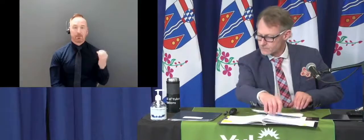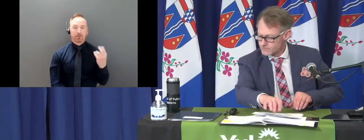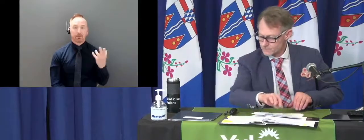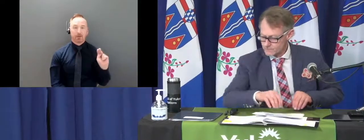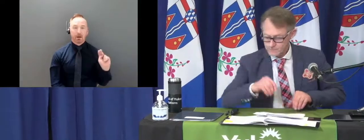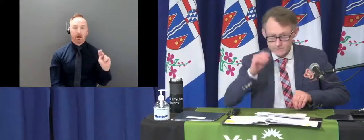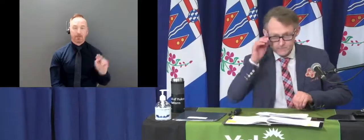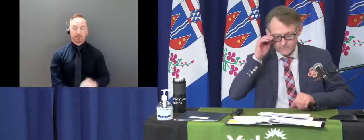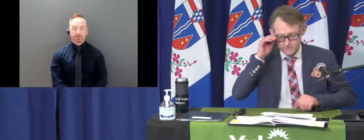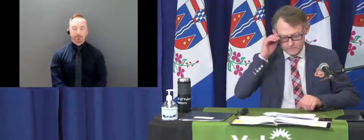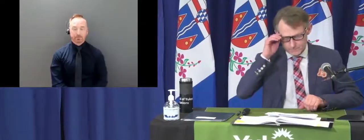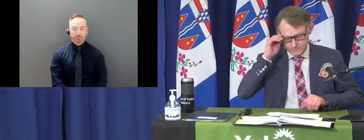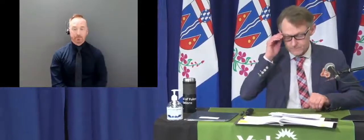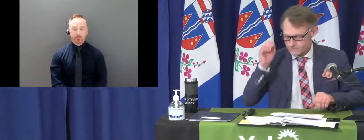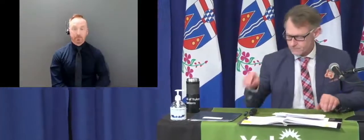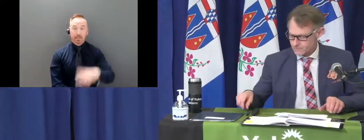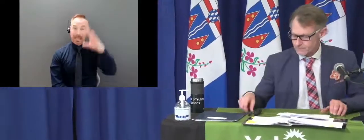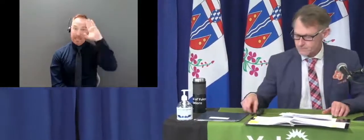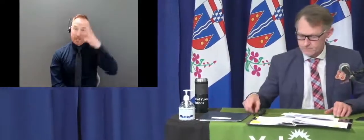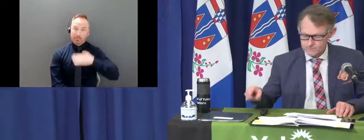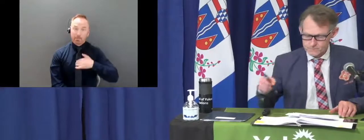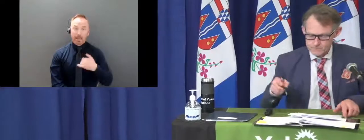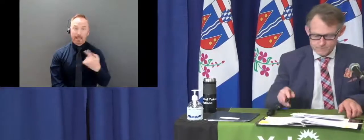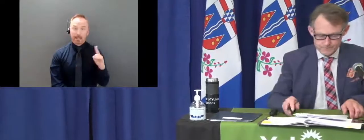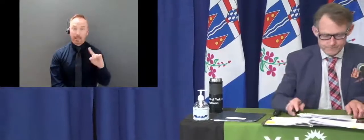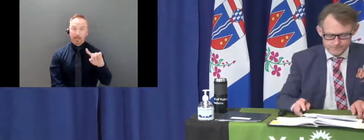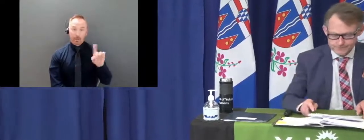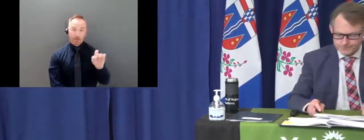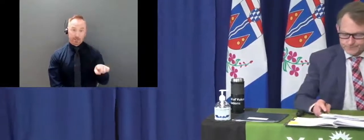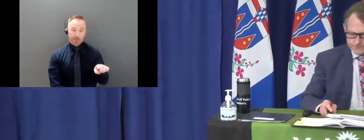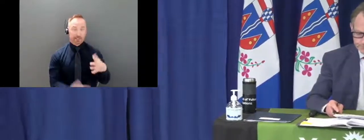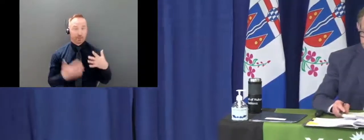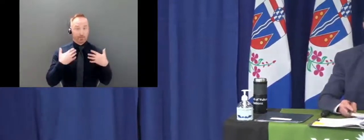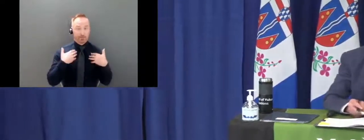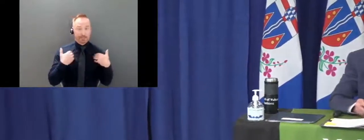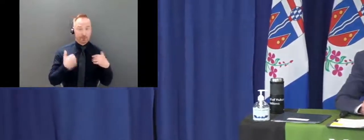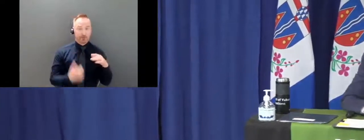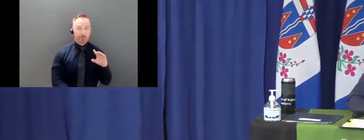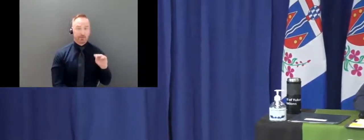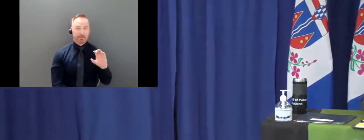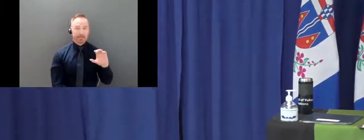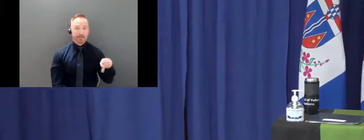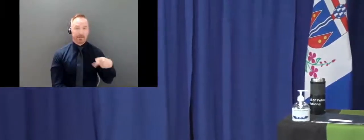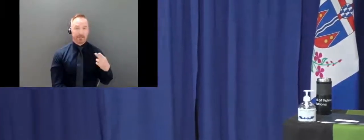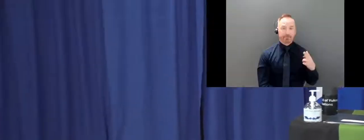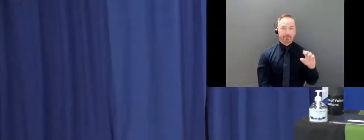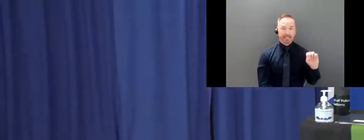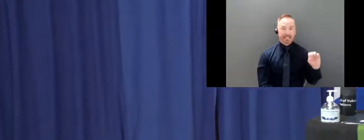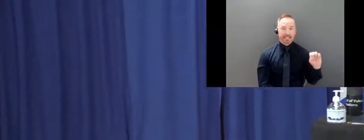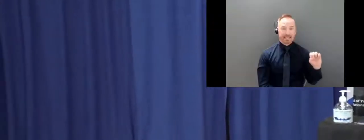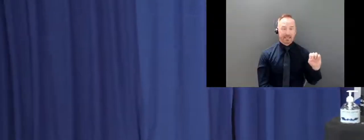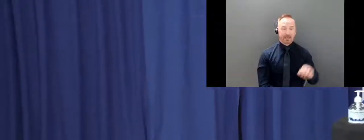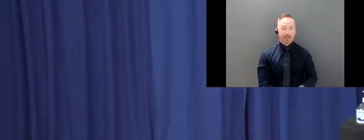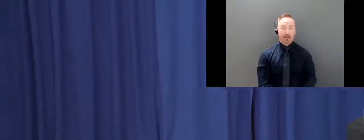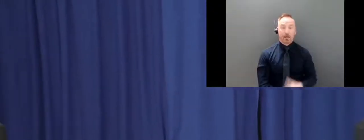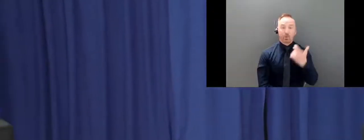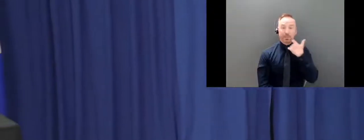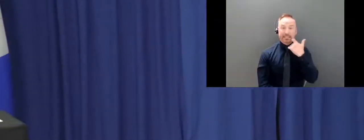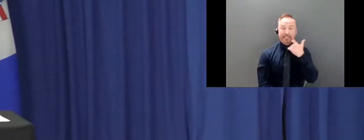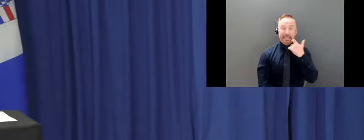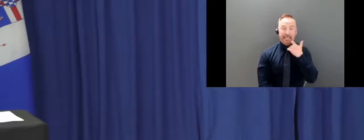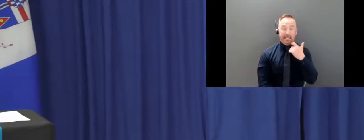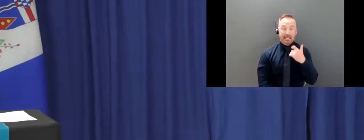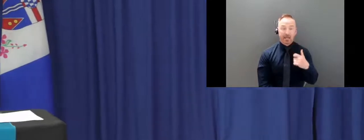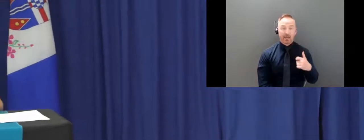hi uh my question goes to minister mcfee uh recently the third party put a call in